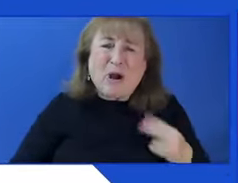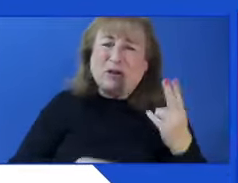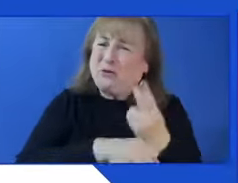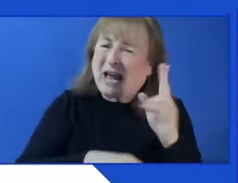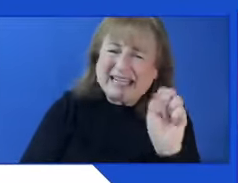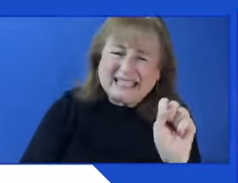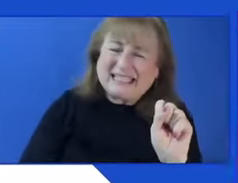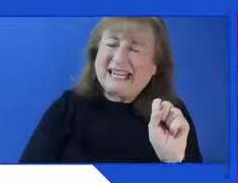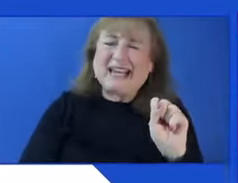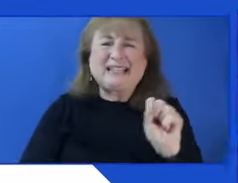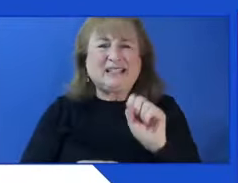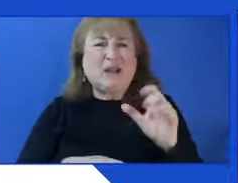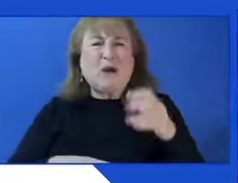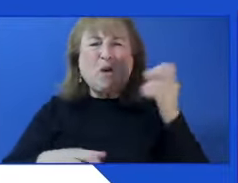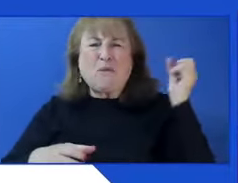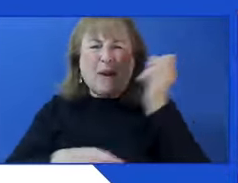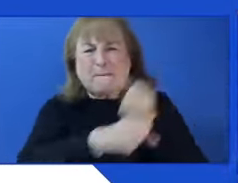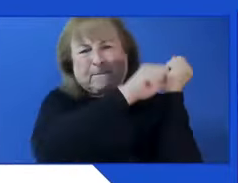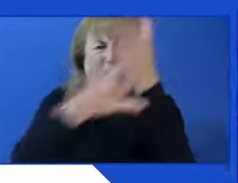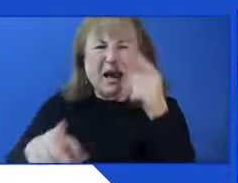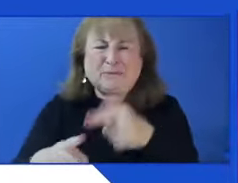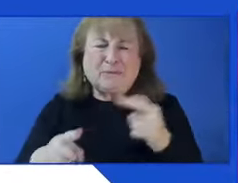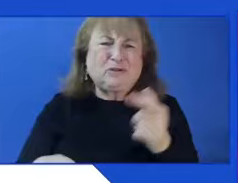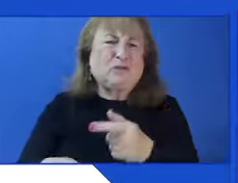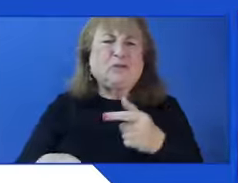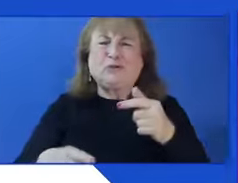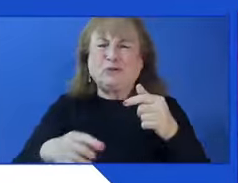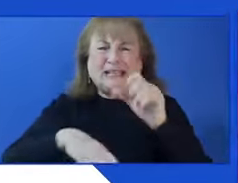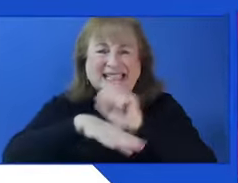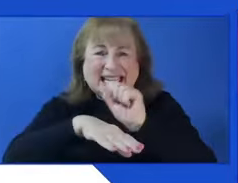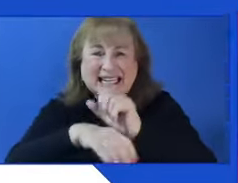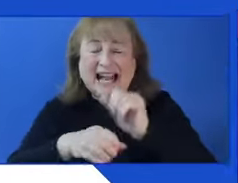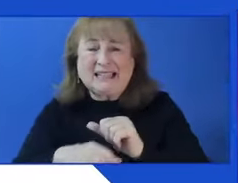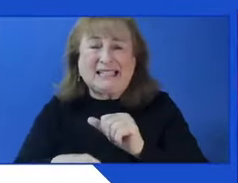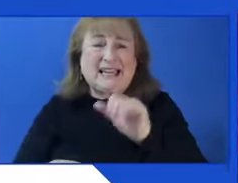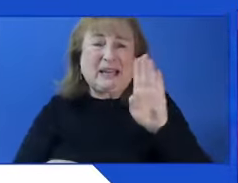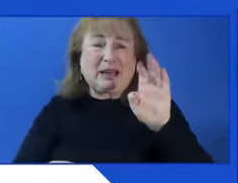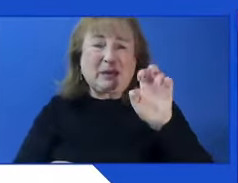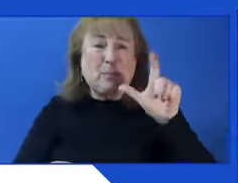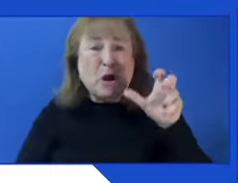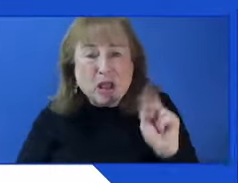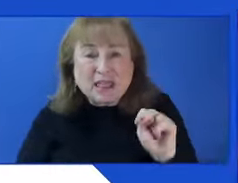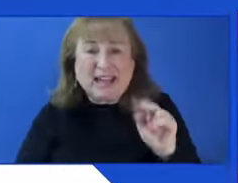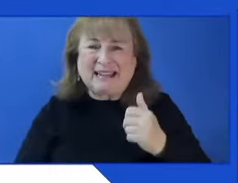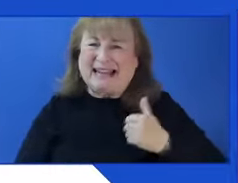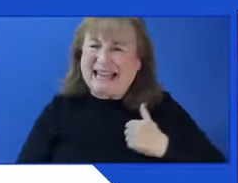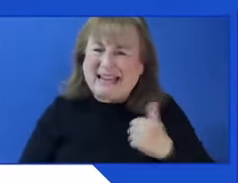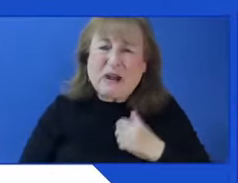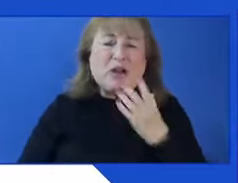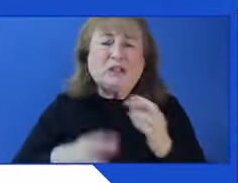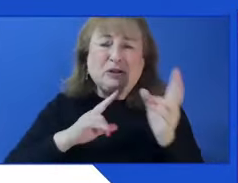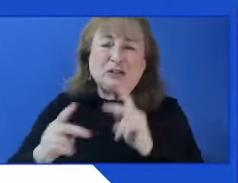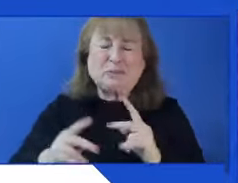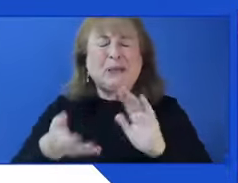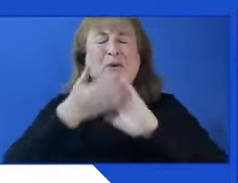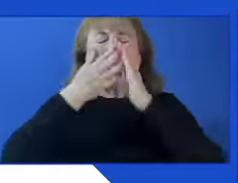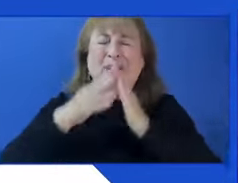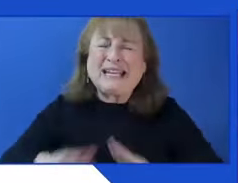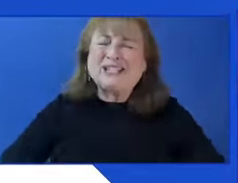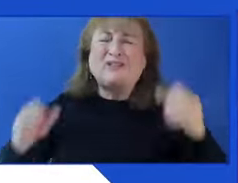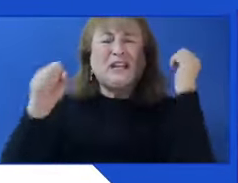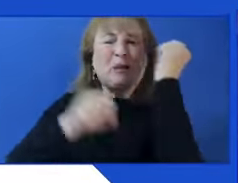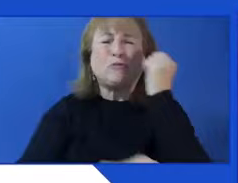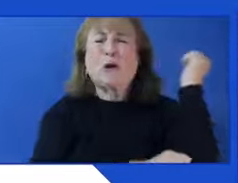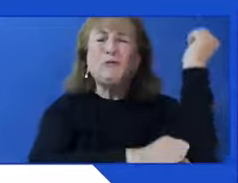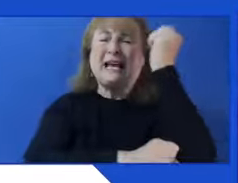Molotov cocktails are thrown at synagogues in Berlin and Montreal, when Jews peacefully protesting are physically